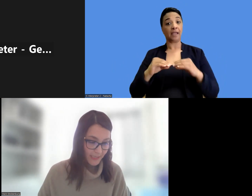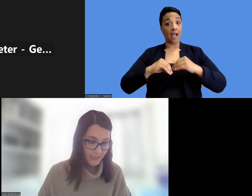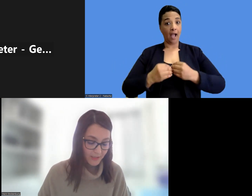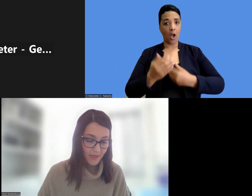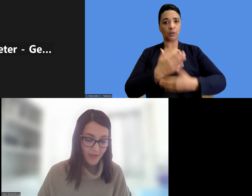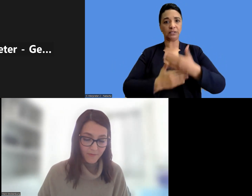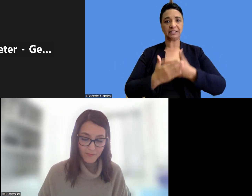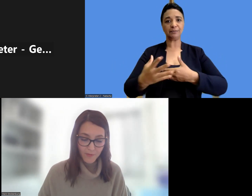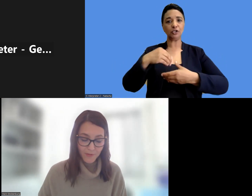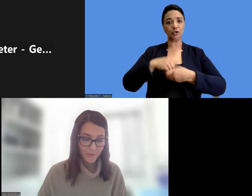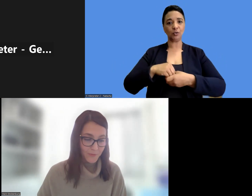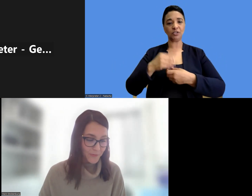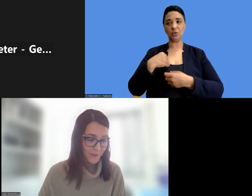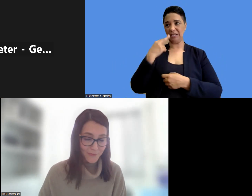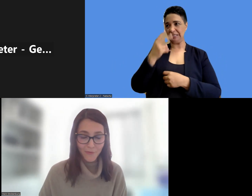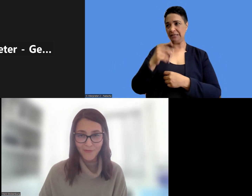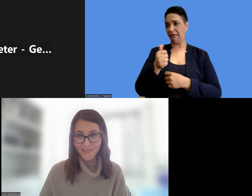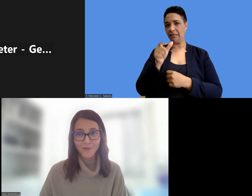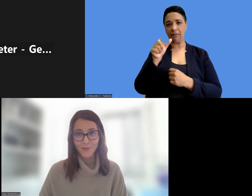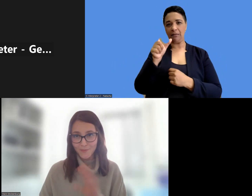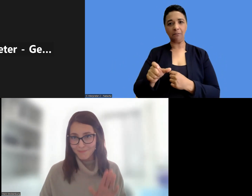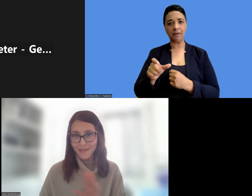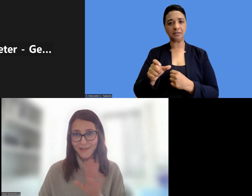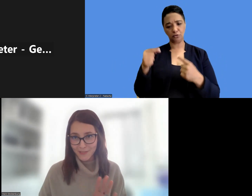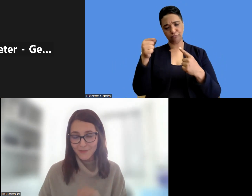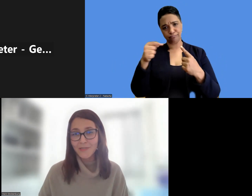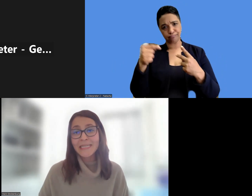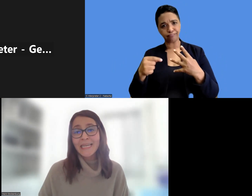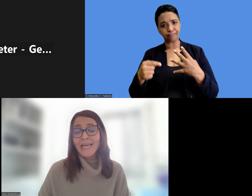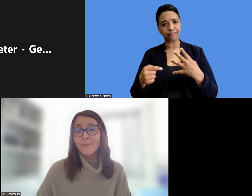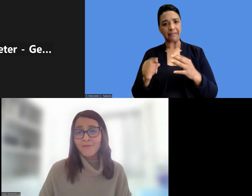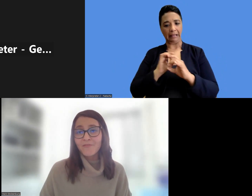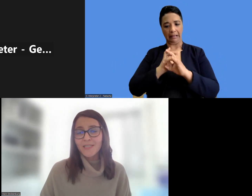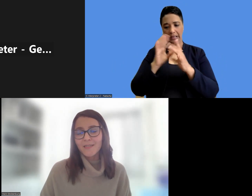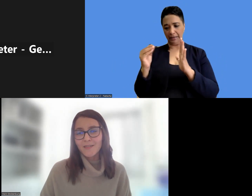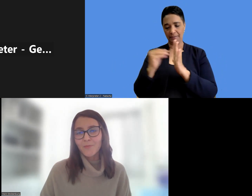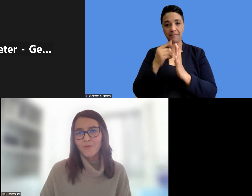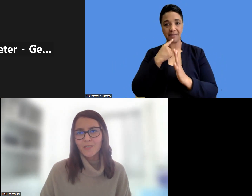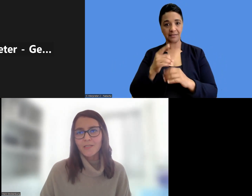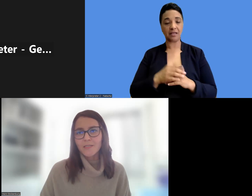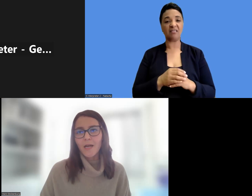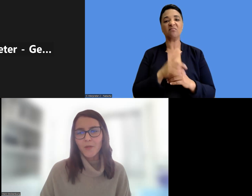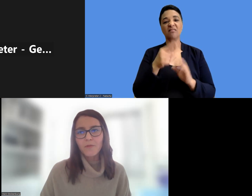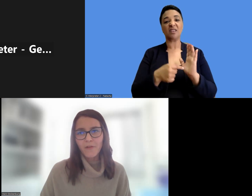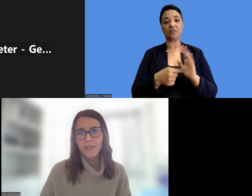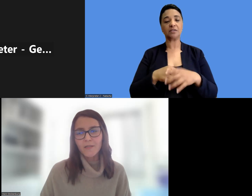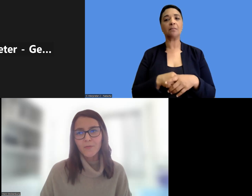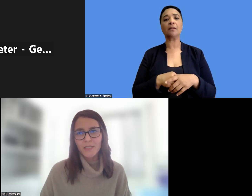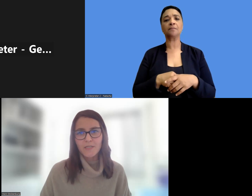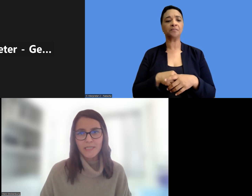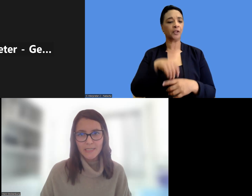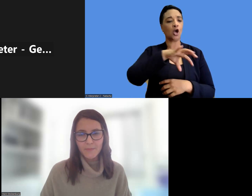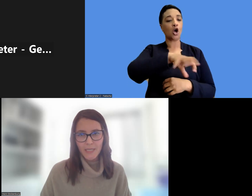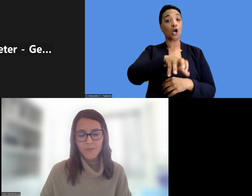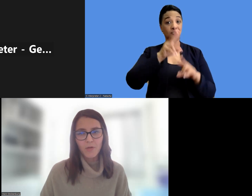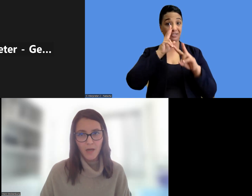wonderful presentation from someone who knows all of this so much better than we do. But if you visit country operations, you will find that the